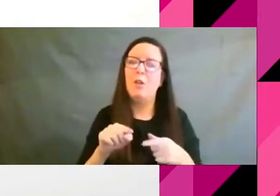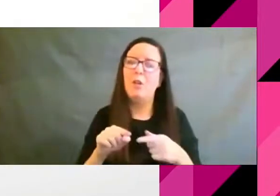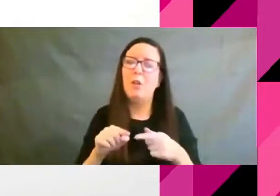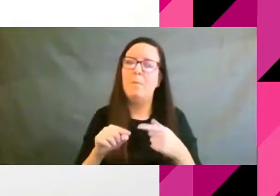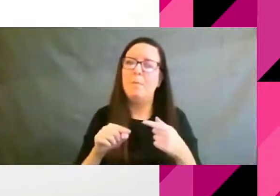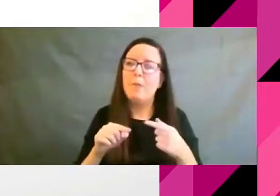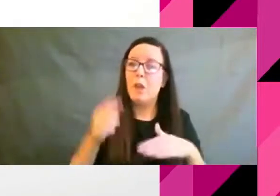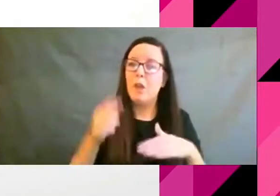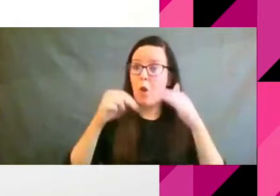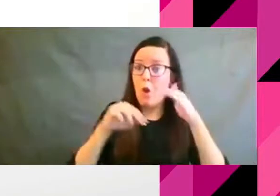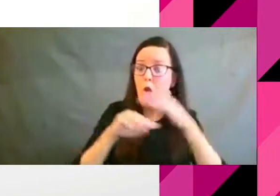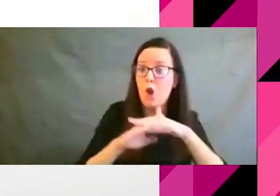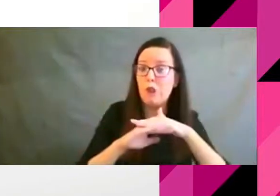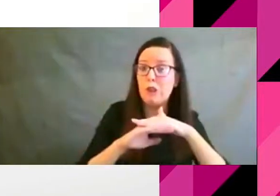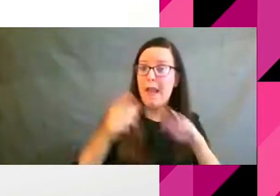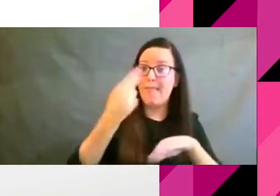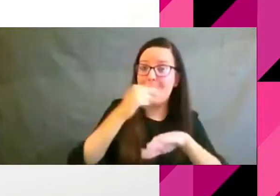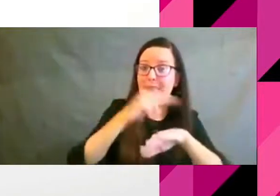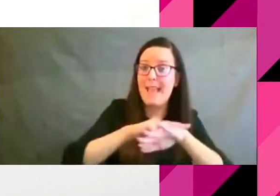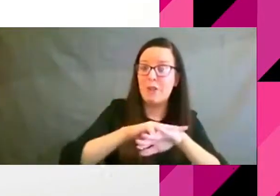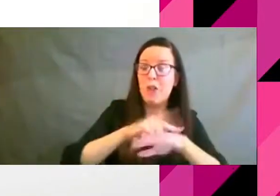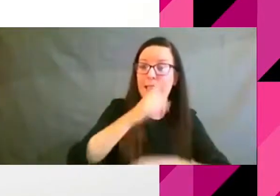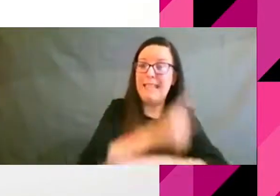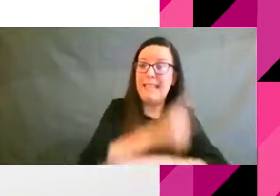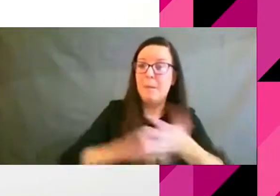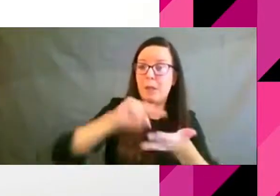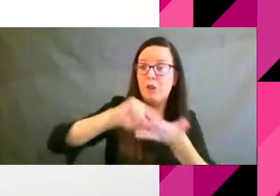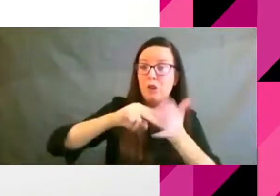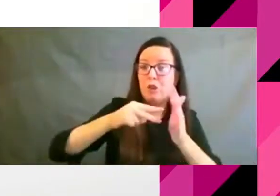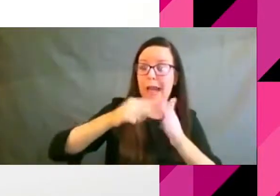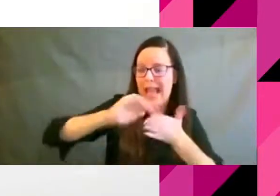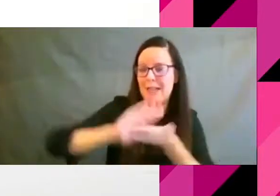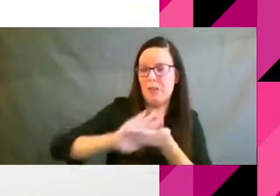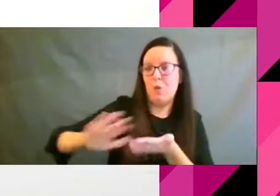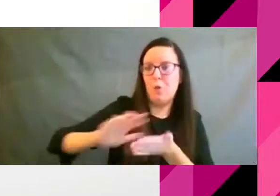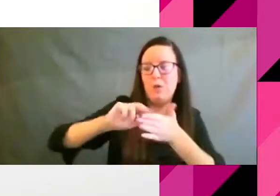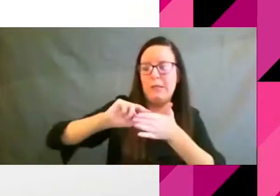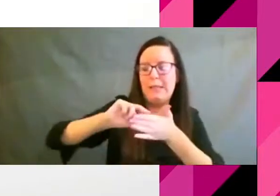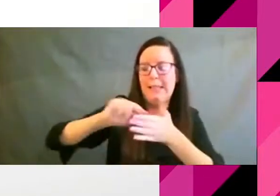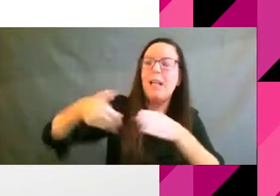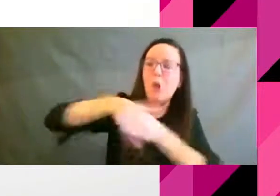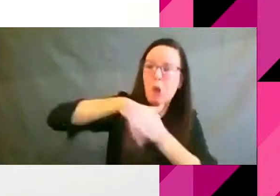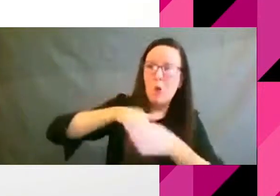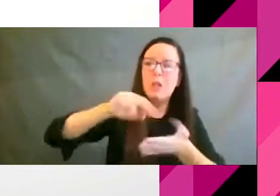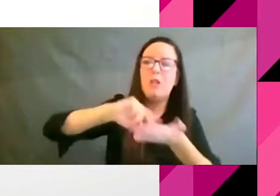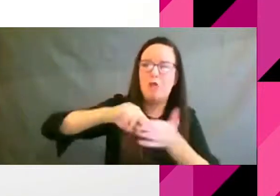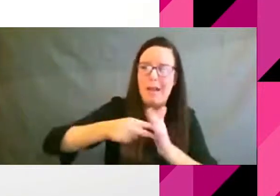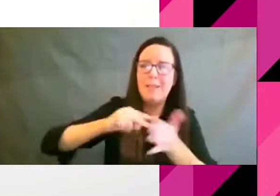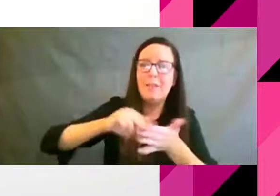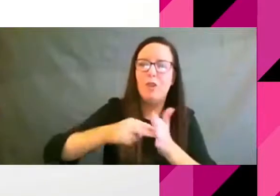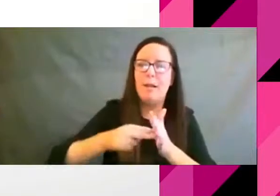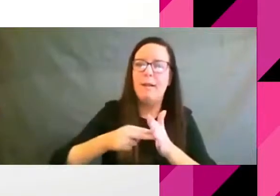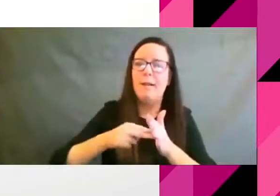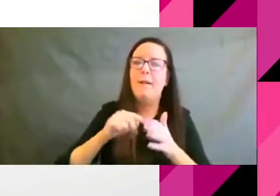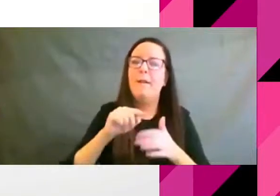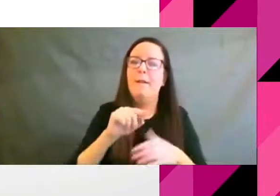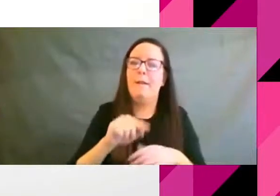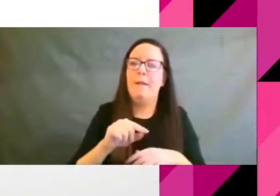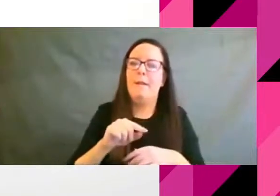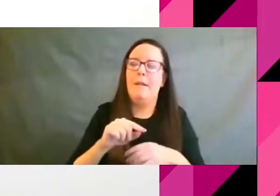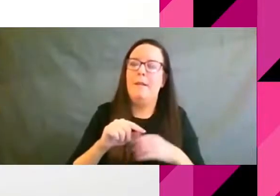under the National Disability Inclusion Strategy. It is wonderful to have so many colleagues from the Department of Justice and agencies under the department's